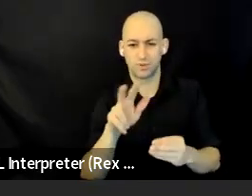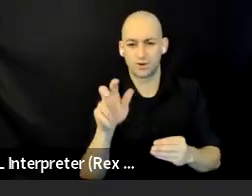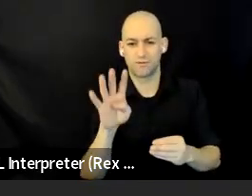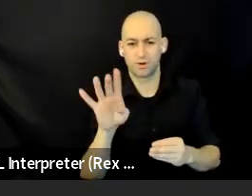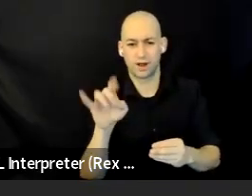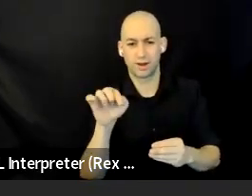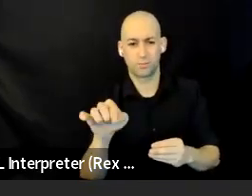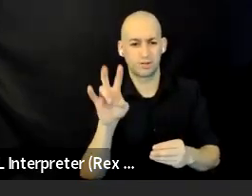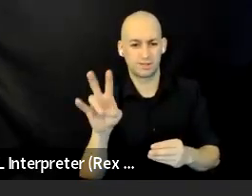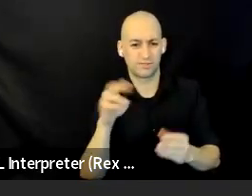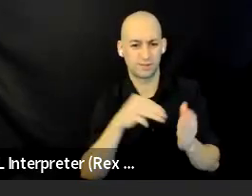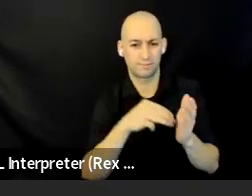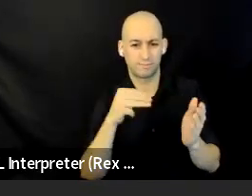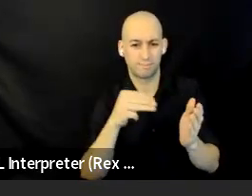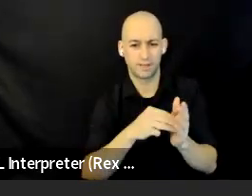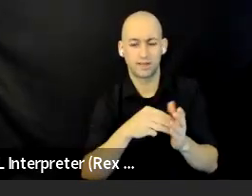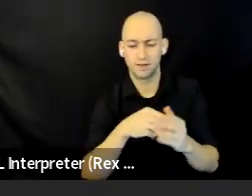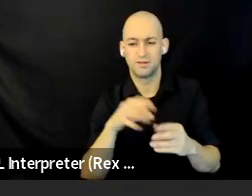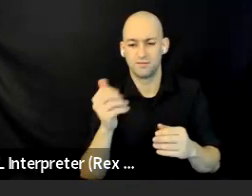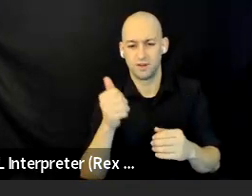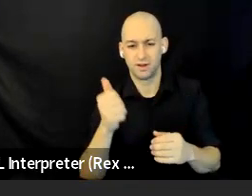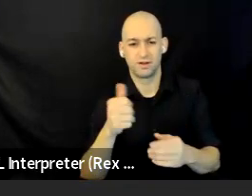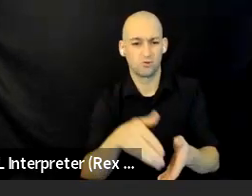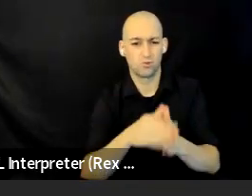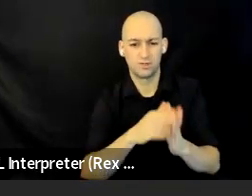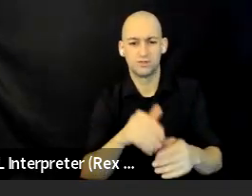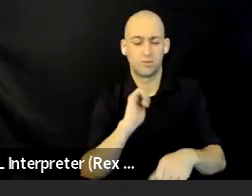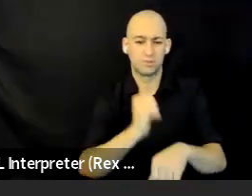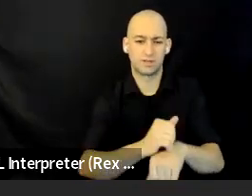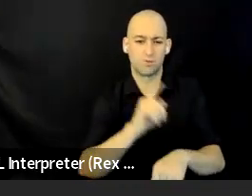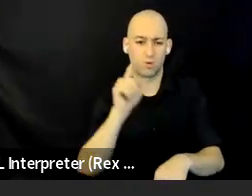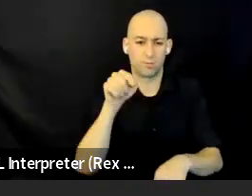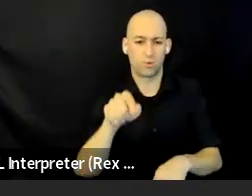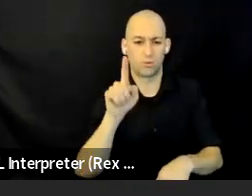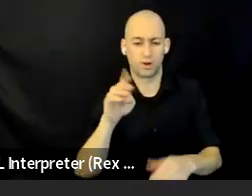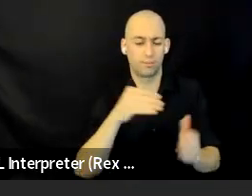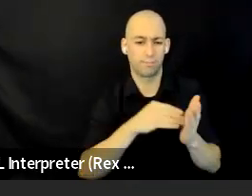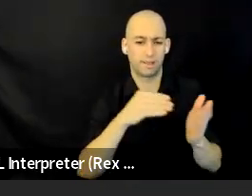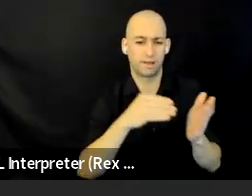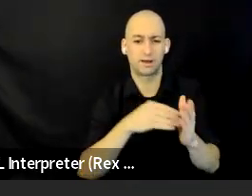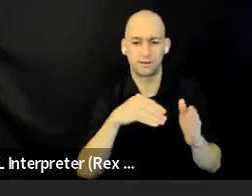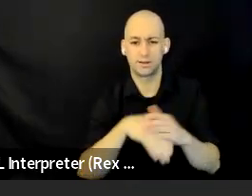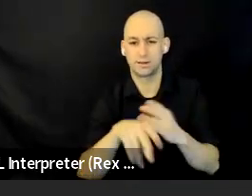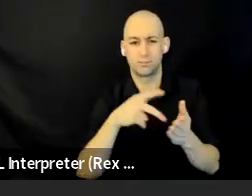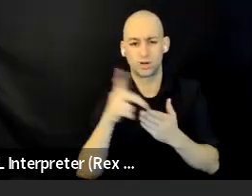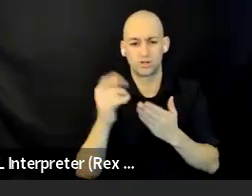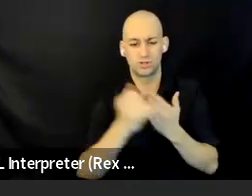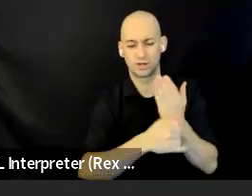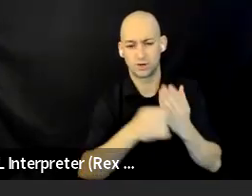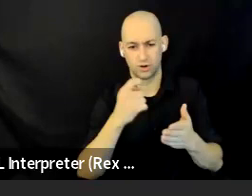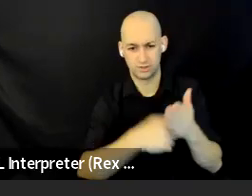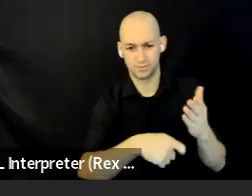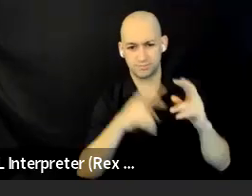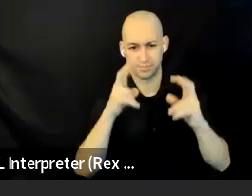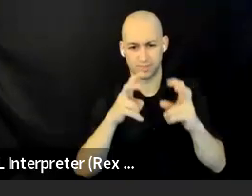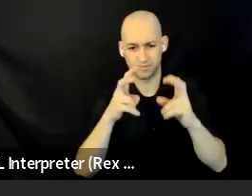$348.7 million in funding requests and representing over $1.1 billion in total project costs. The evaluation process consisted